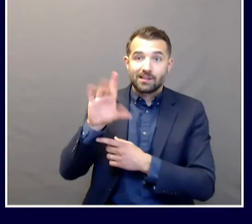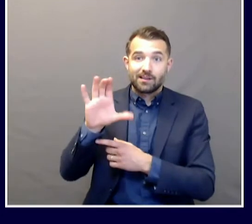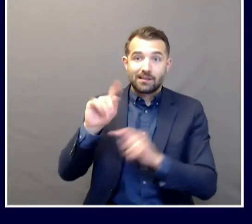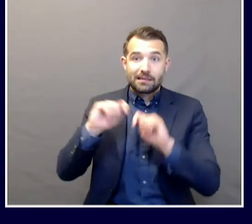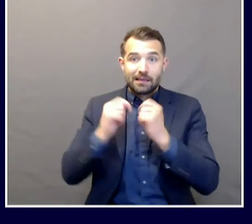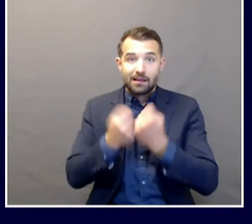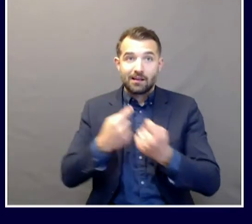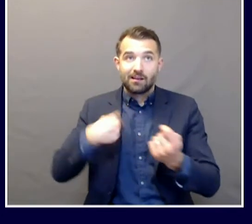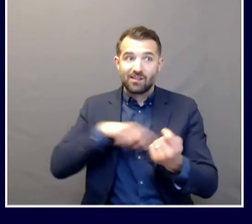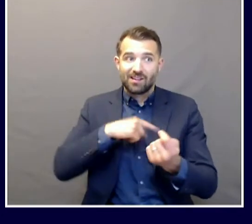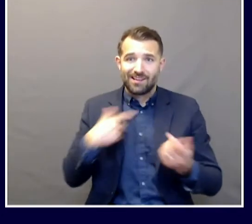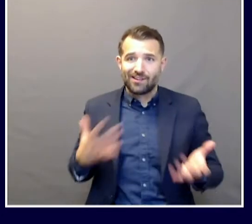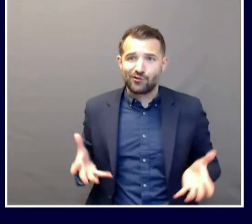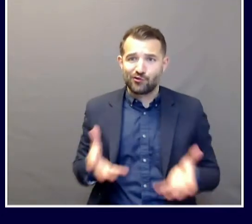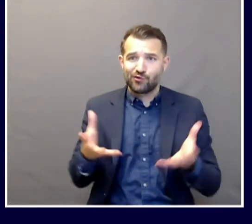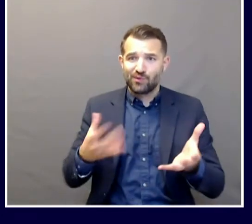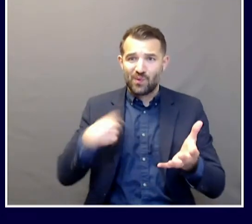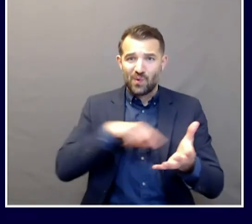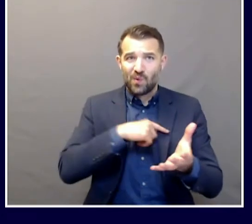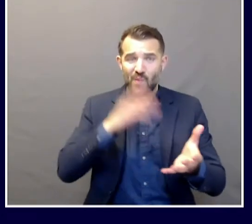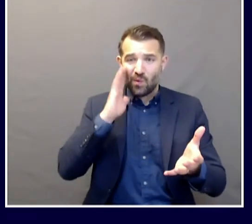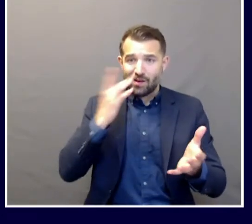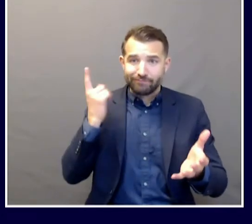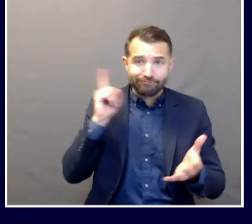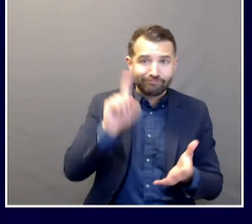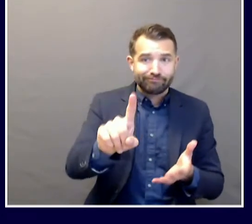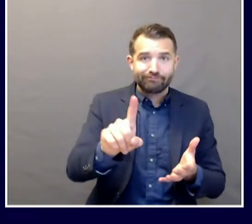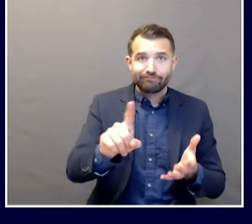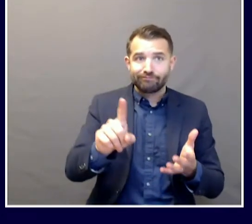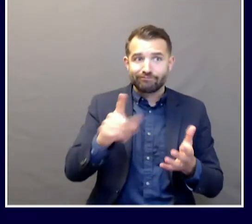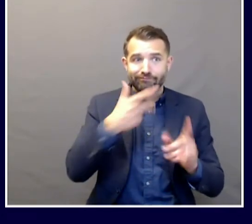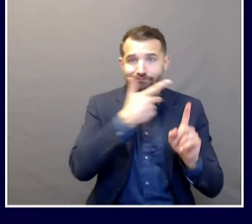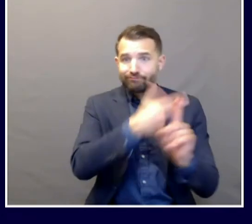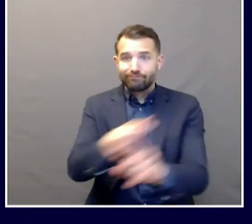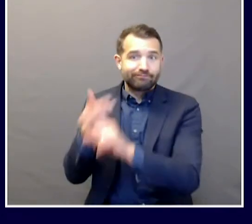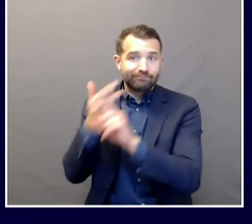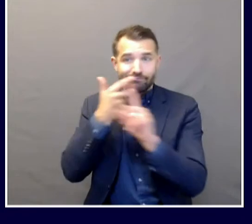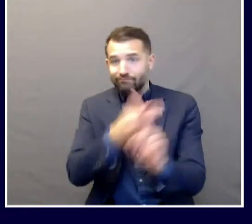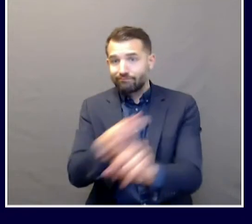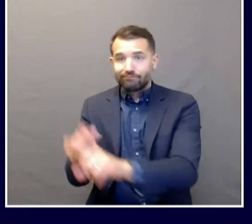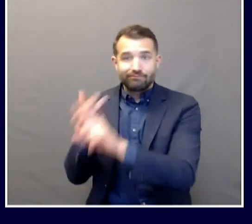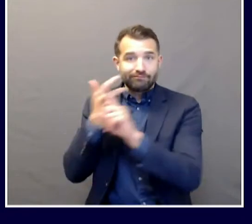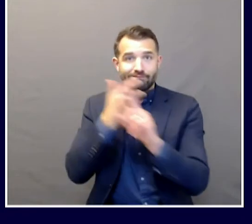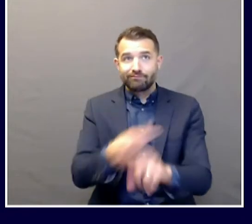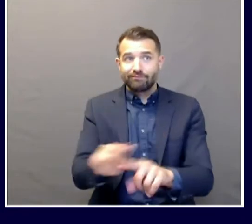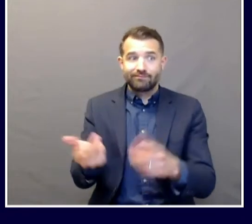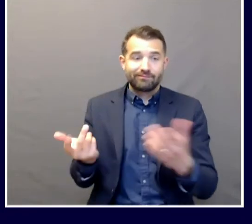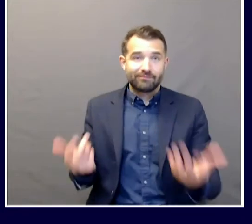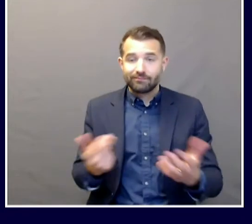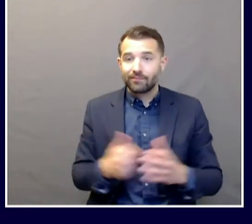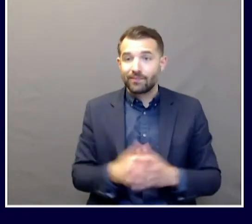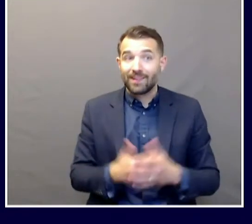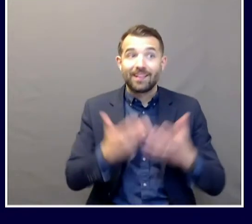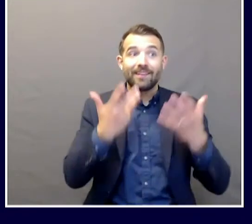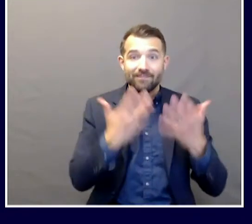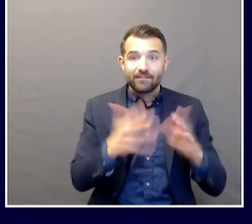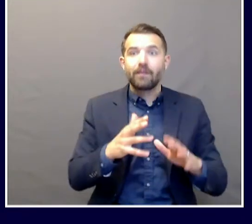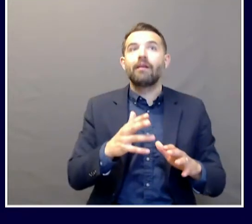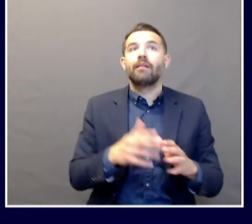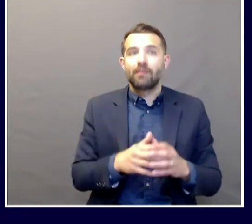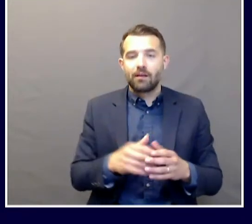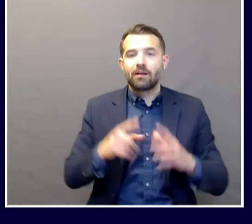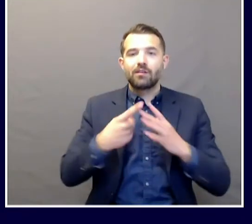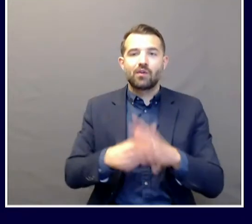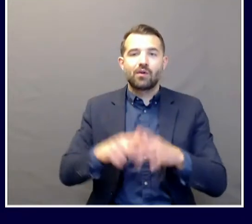residents. And after that pharmacy program wrapped up, we didn't stop there. We had a so-called bridge program, which made sure